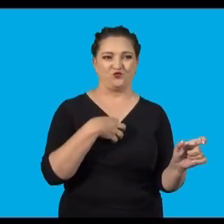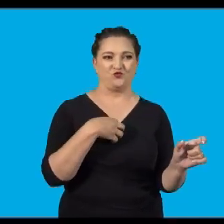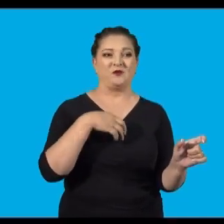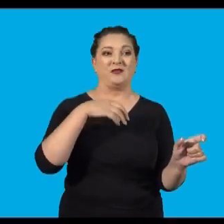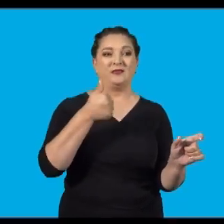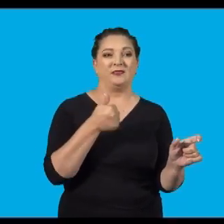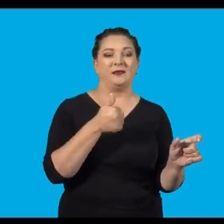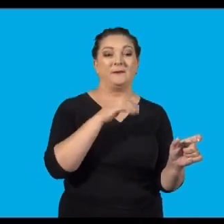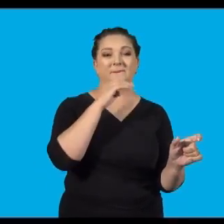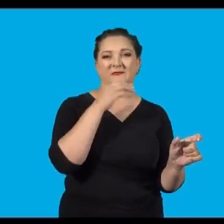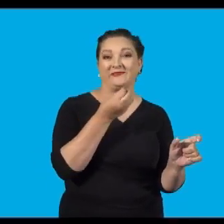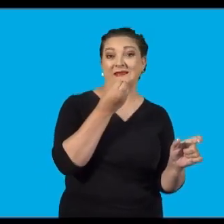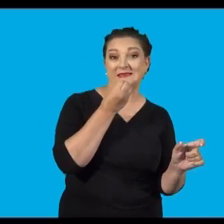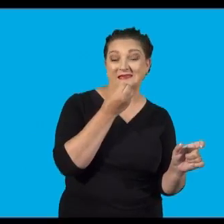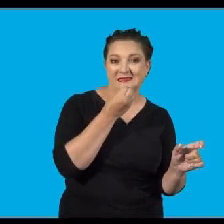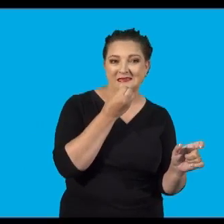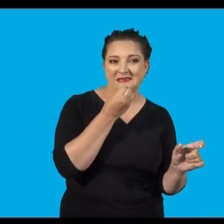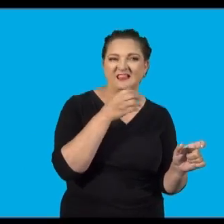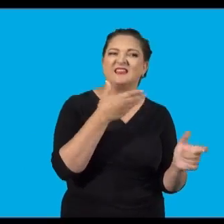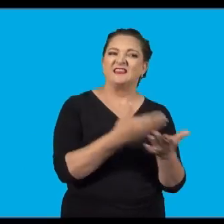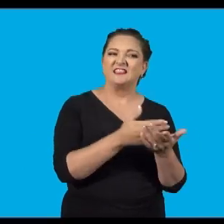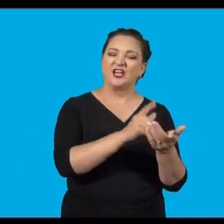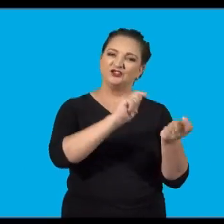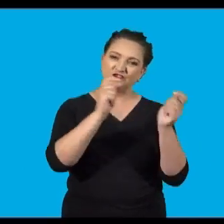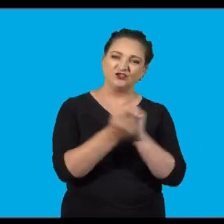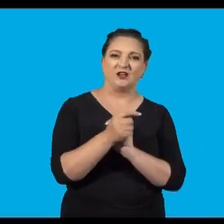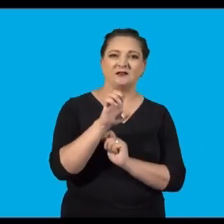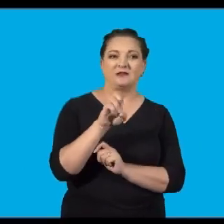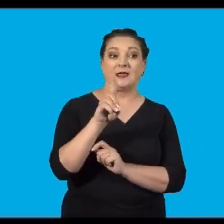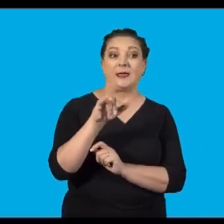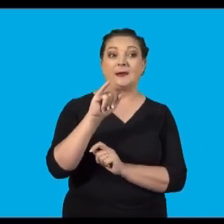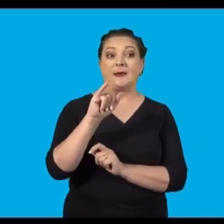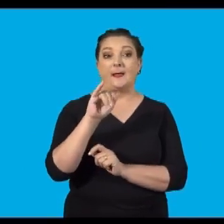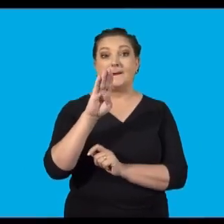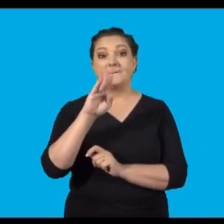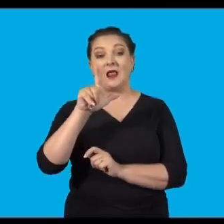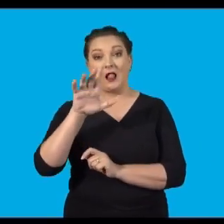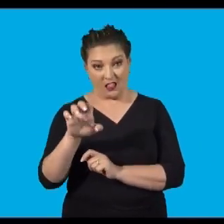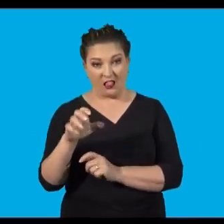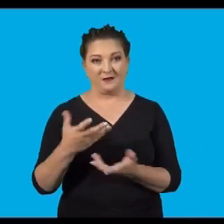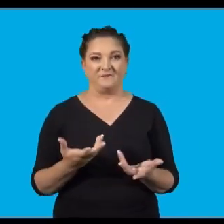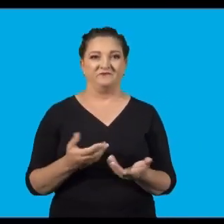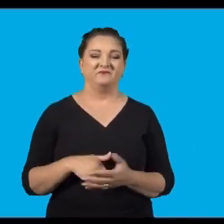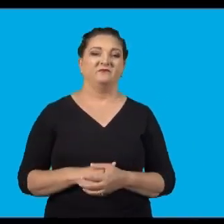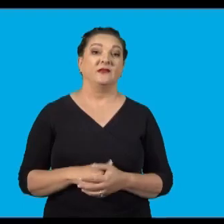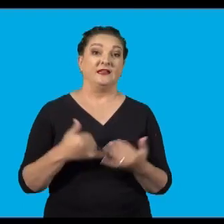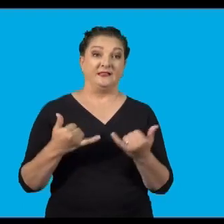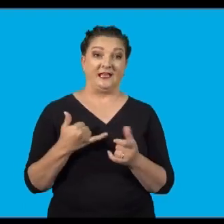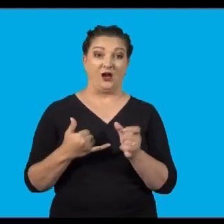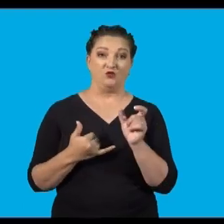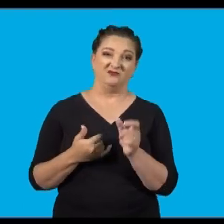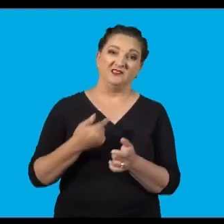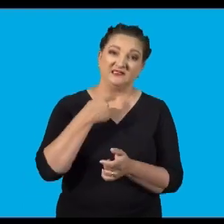suffix ible, as in eat becomes edible, all right. When you add